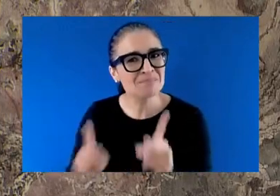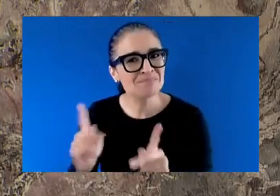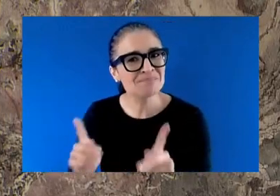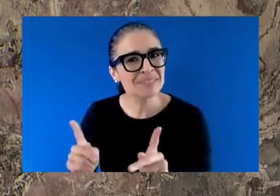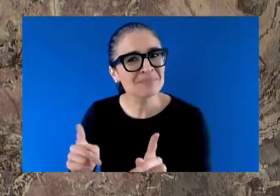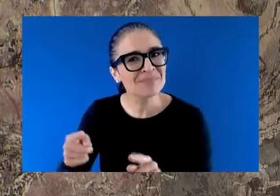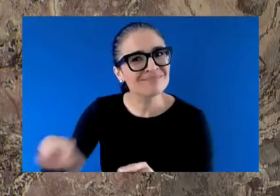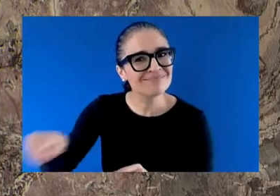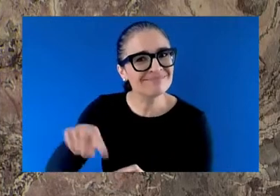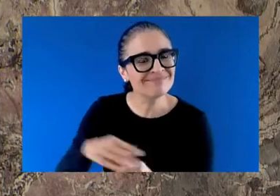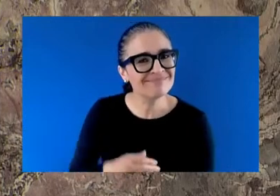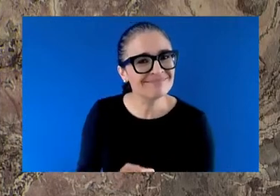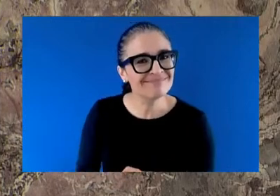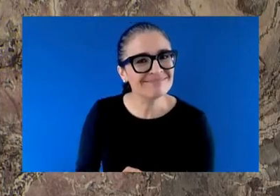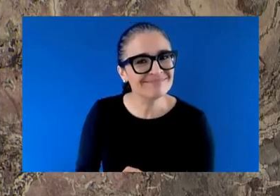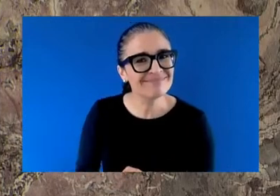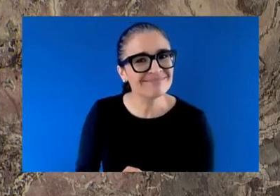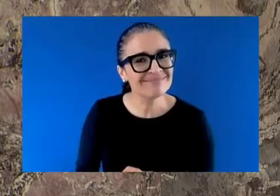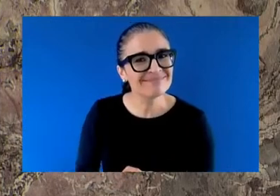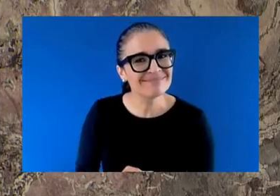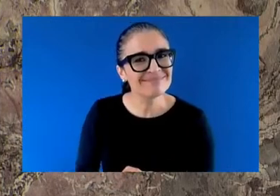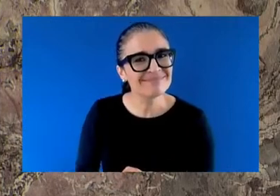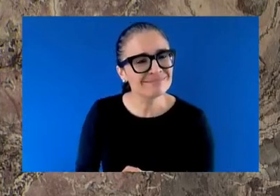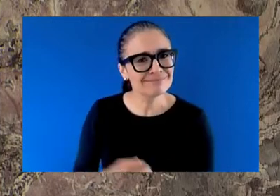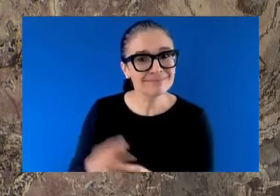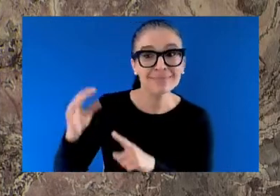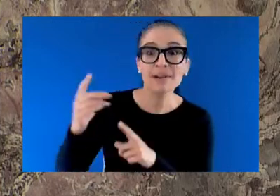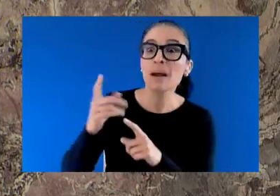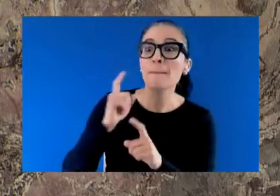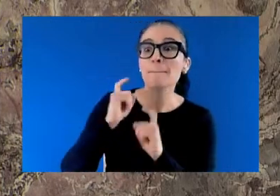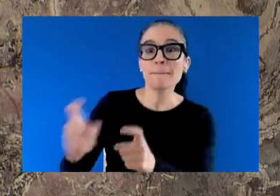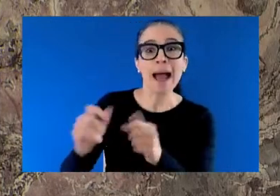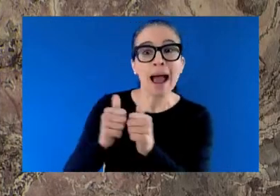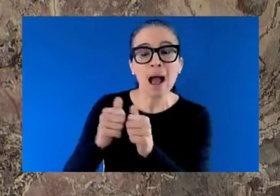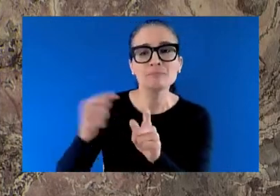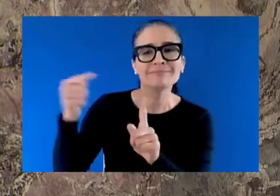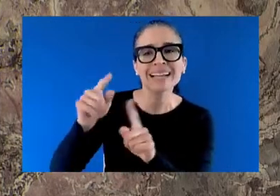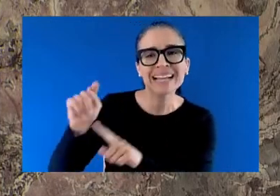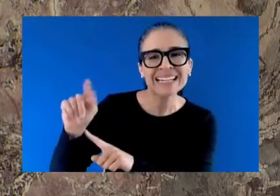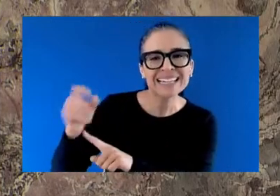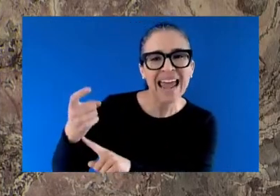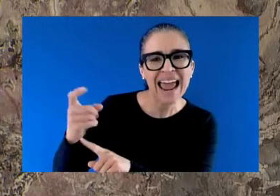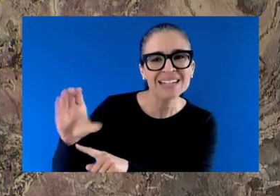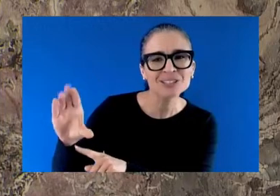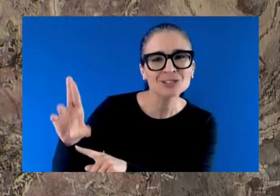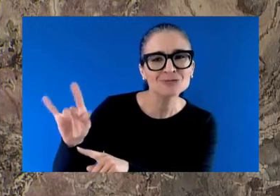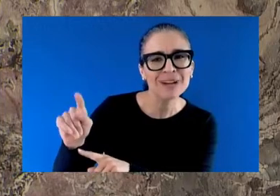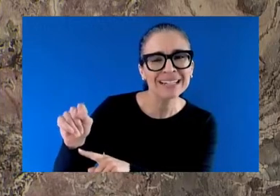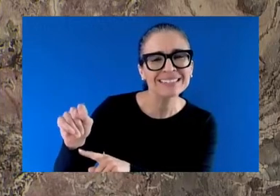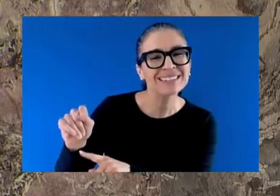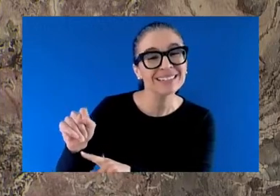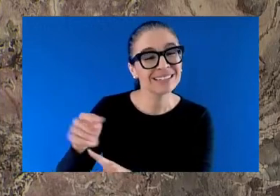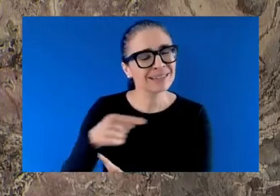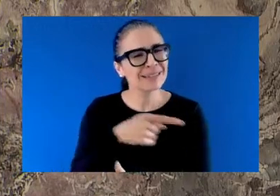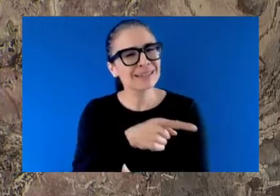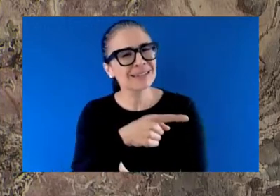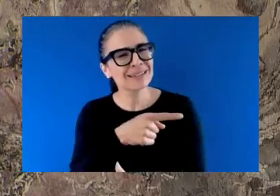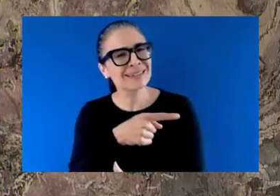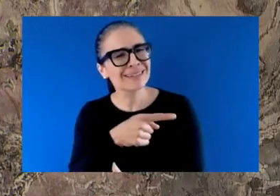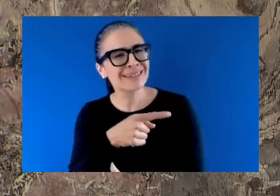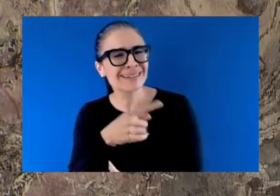And as the member should also know, our government is determined to support farmers and ranchers right